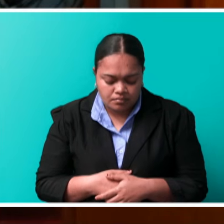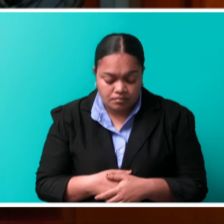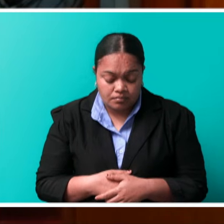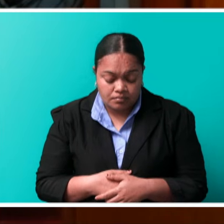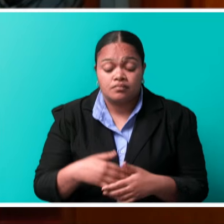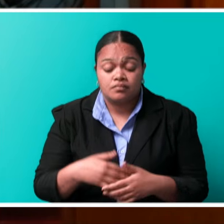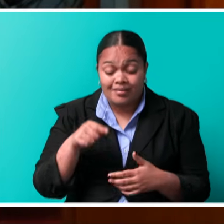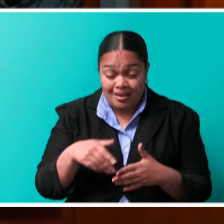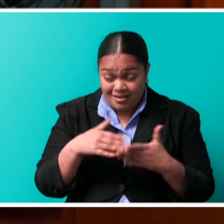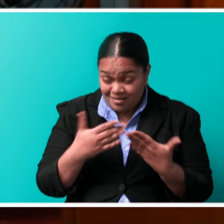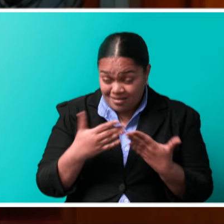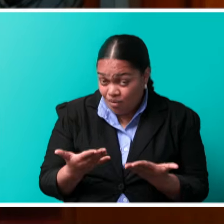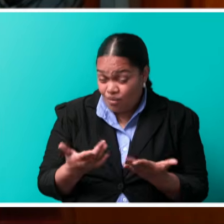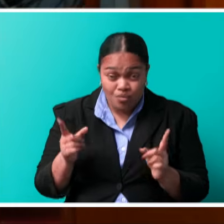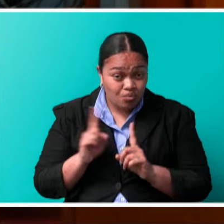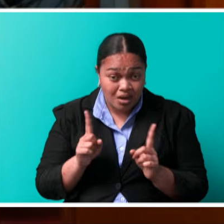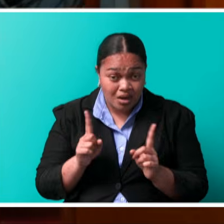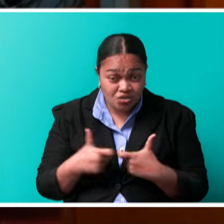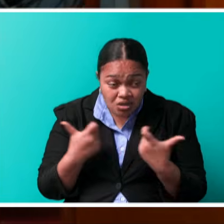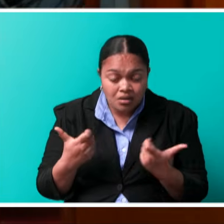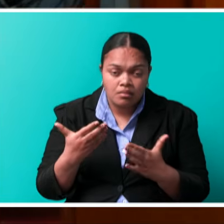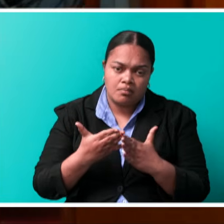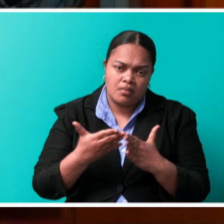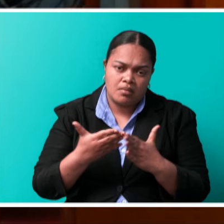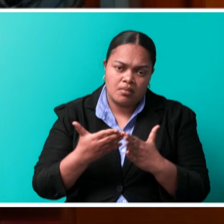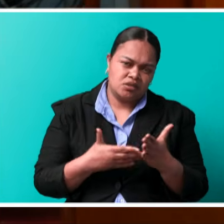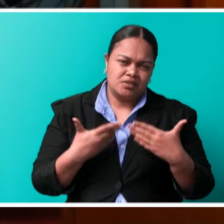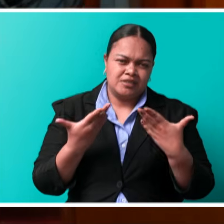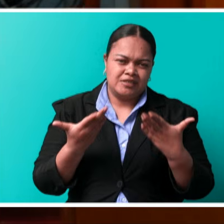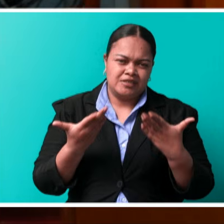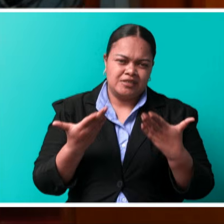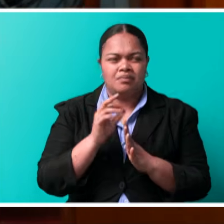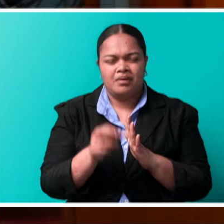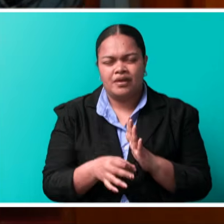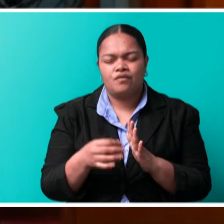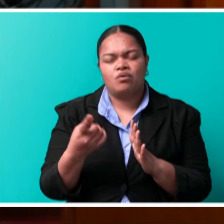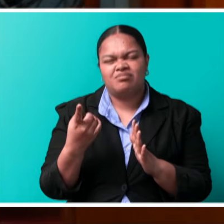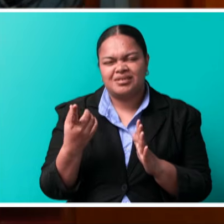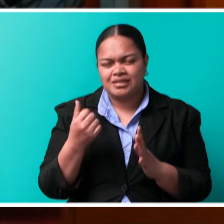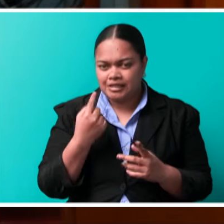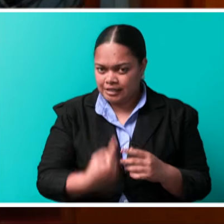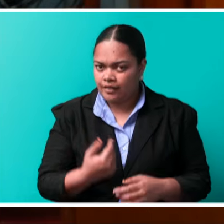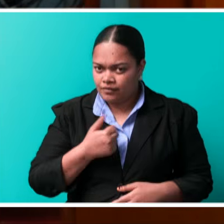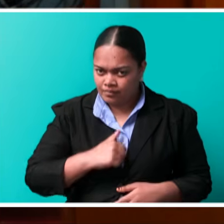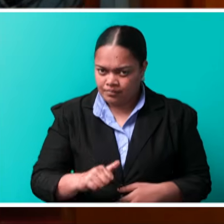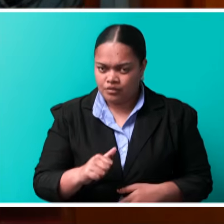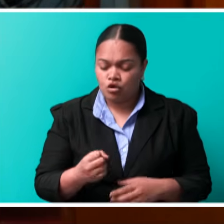Faced with the current challenges, the budget provides the platform and discipline to grow the